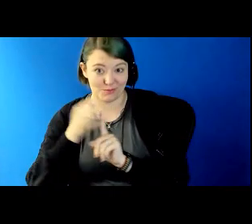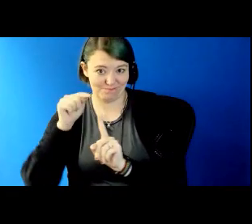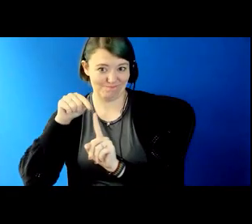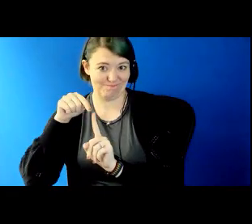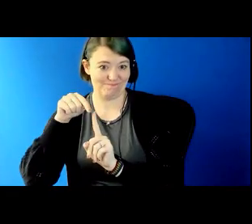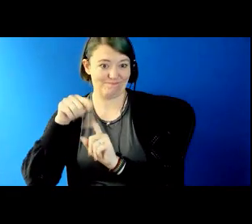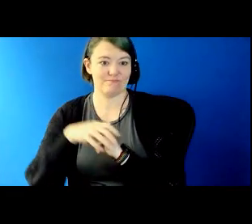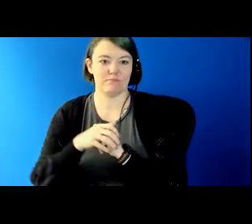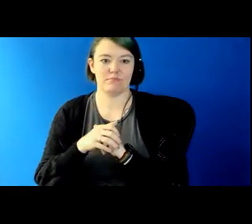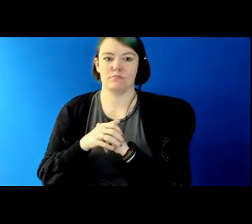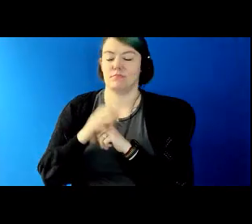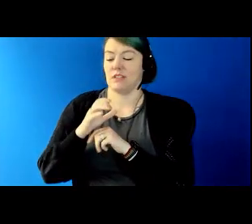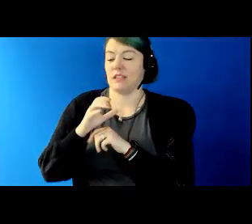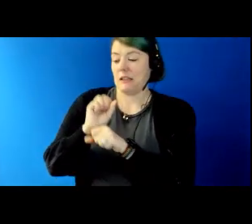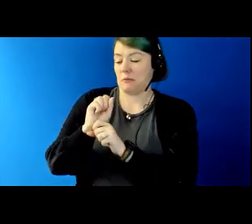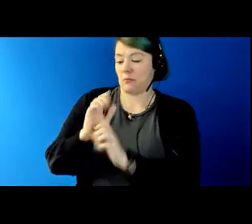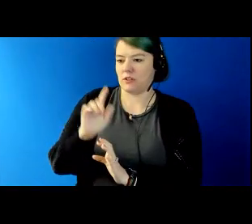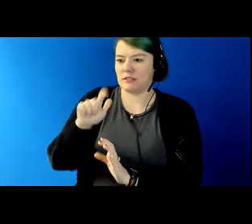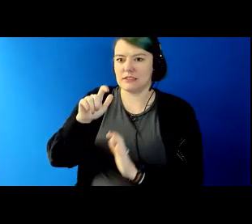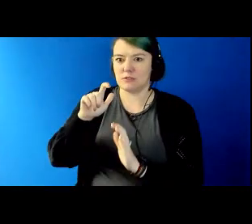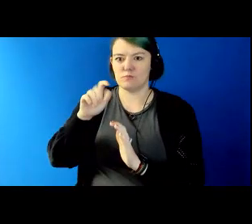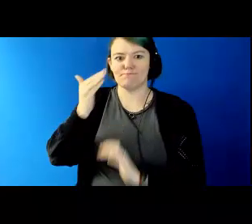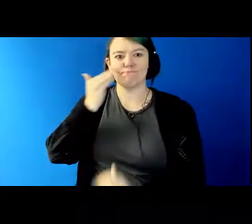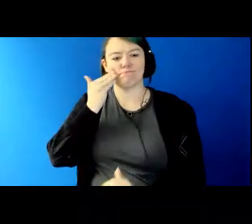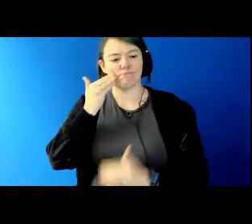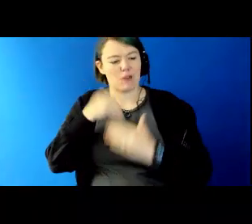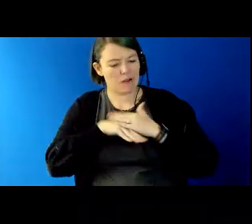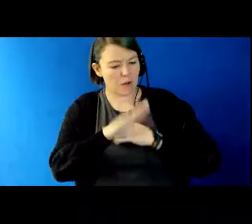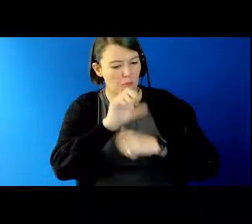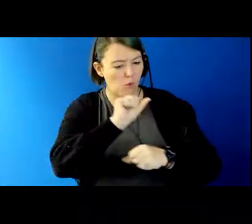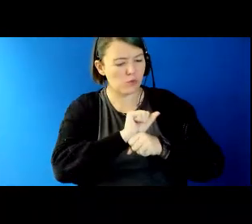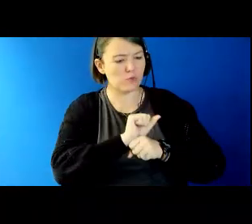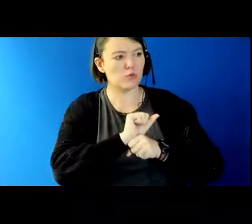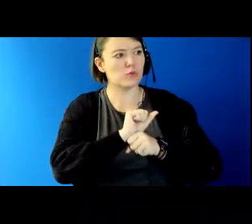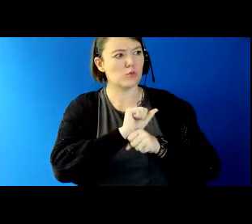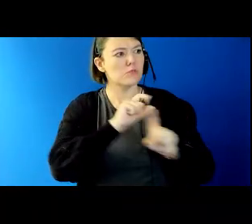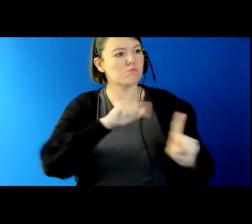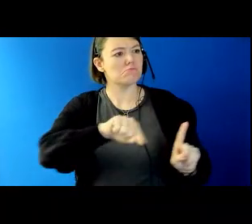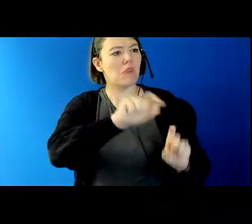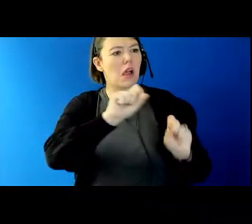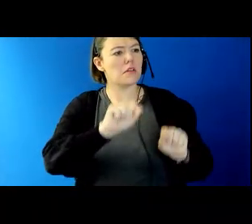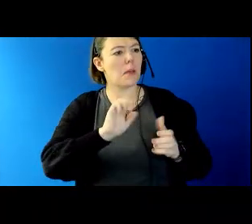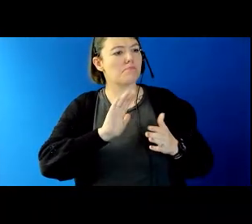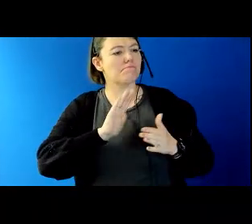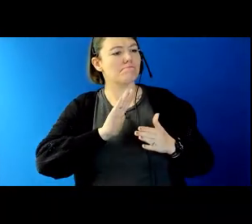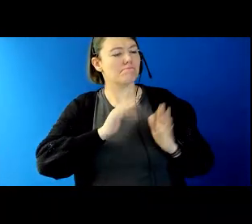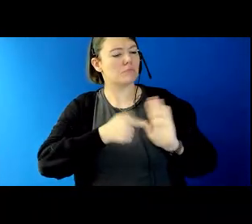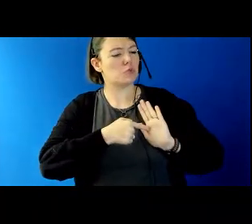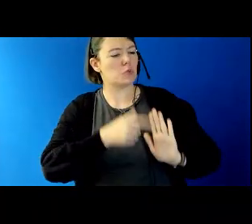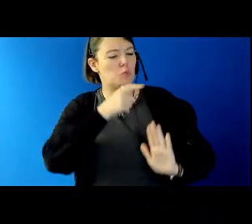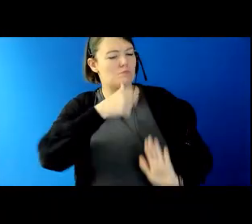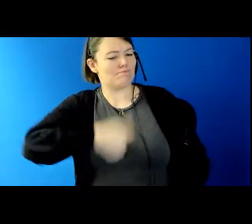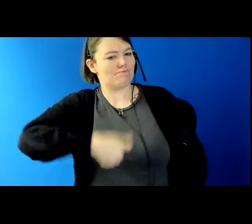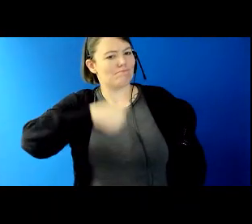are comfortable to be themselves, and that includes feeling supported if they choose to disclose a